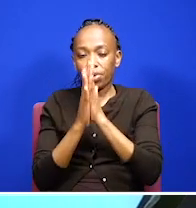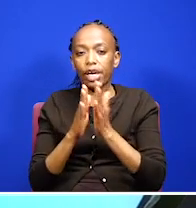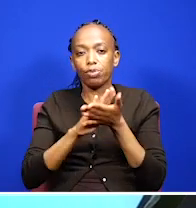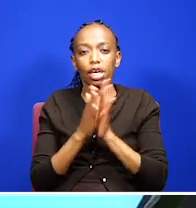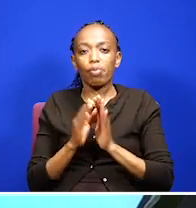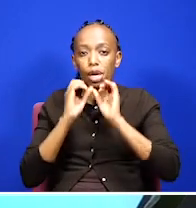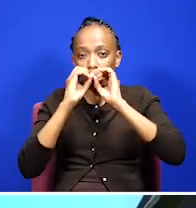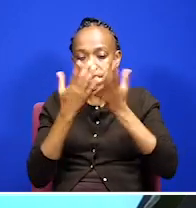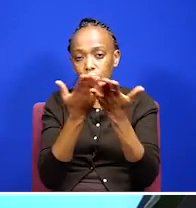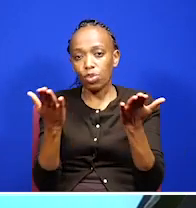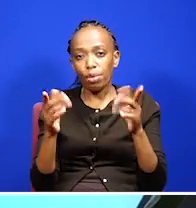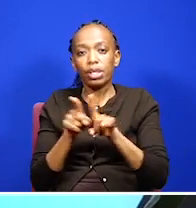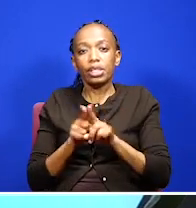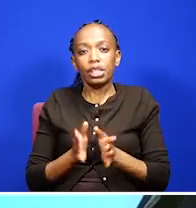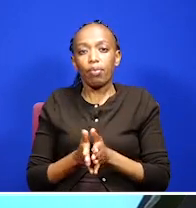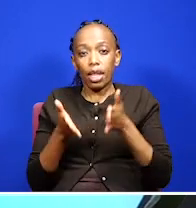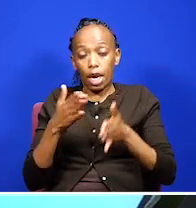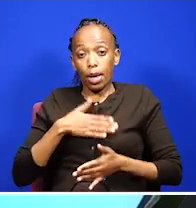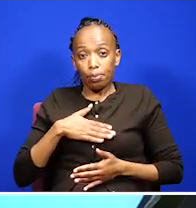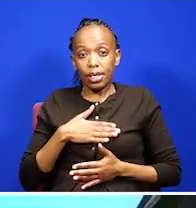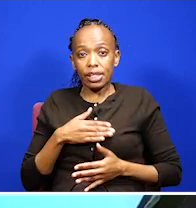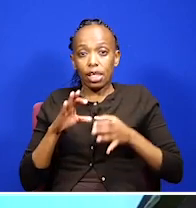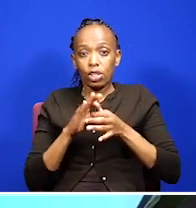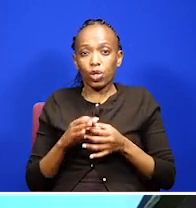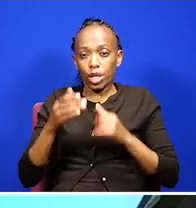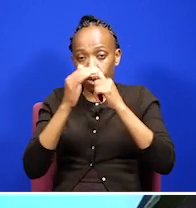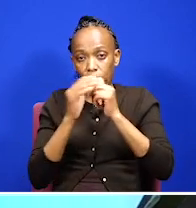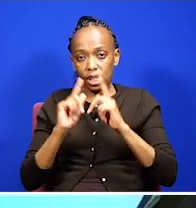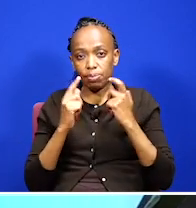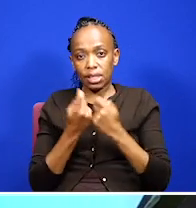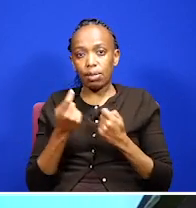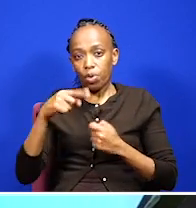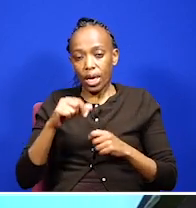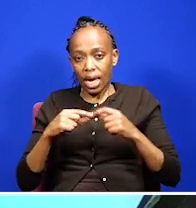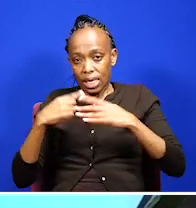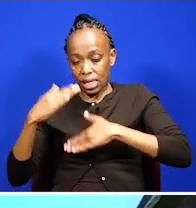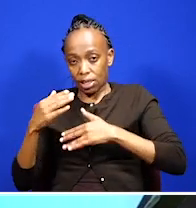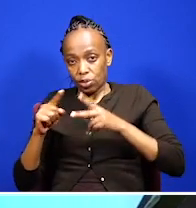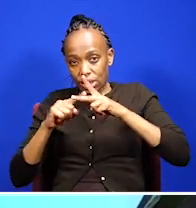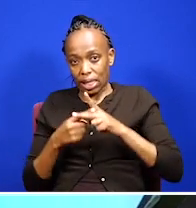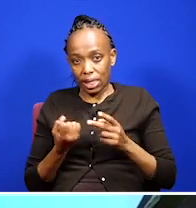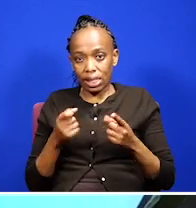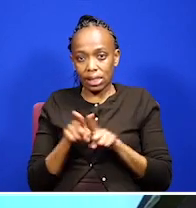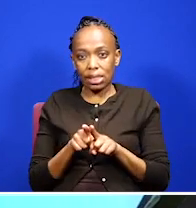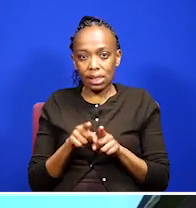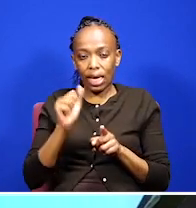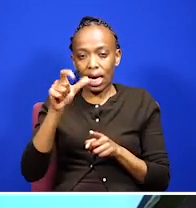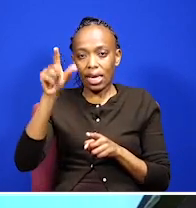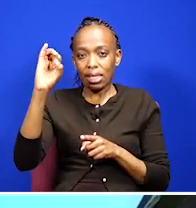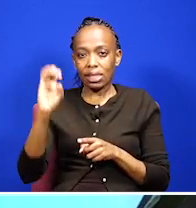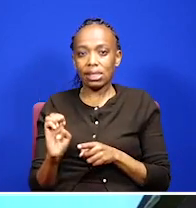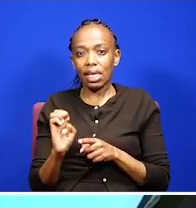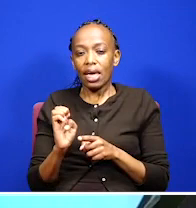blessing to them as well. So please do join our worship team. We're just about to get started. Our sister Alice and